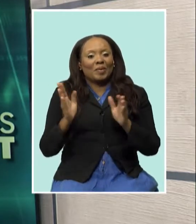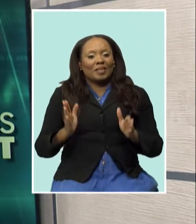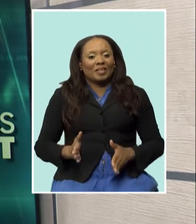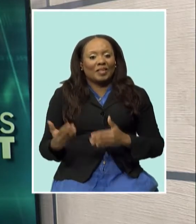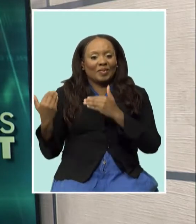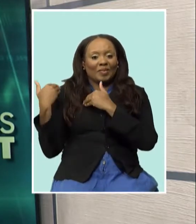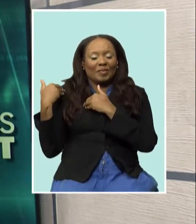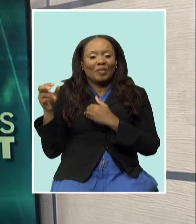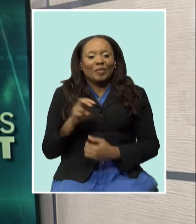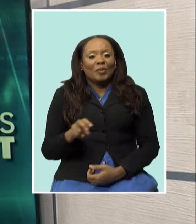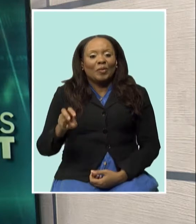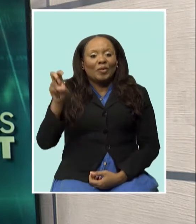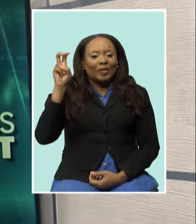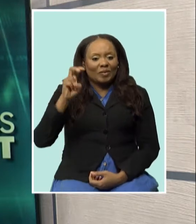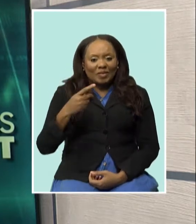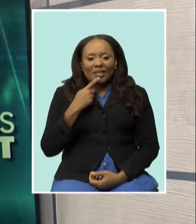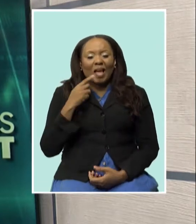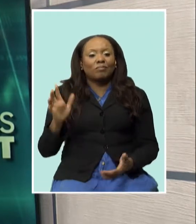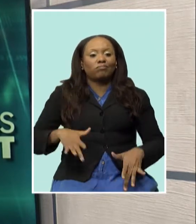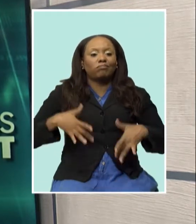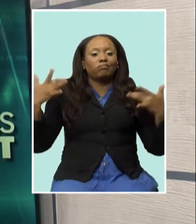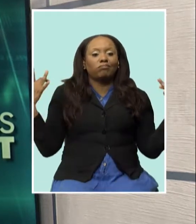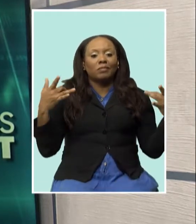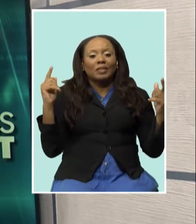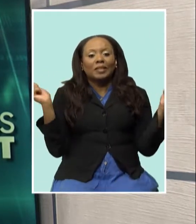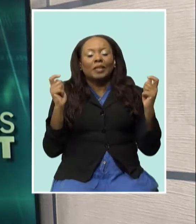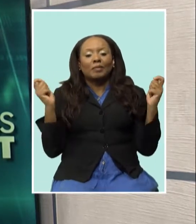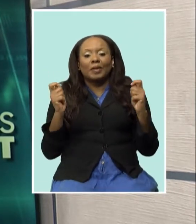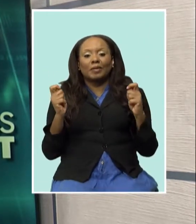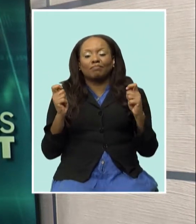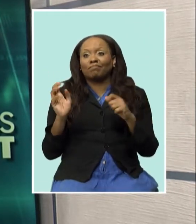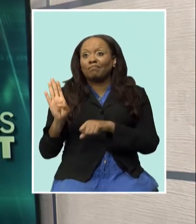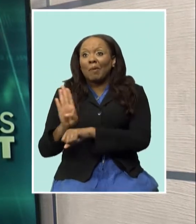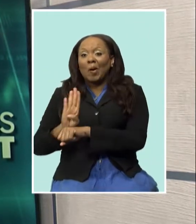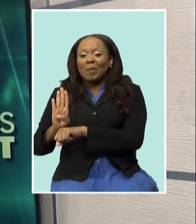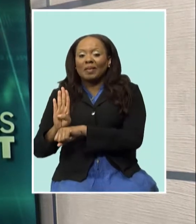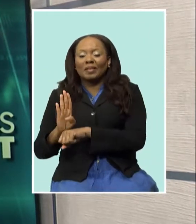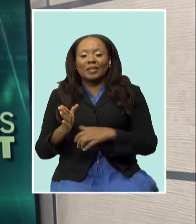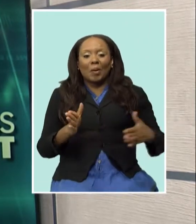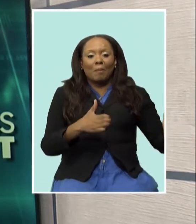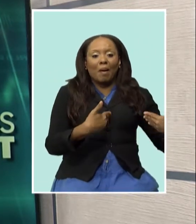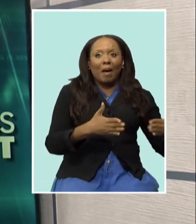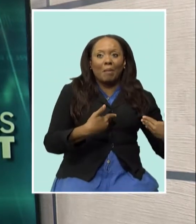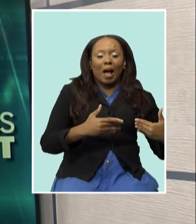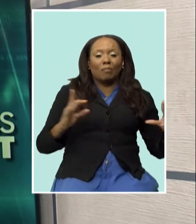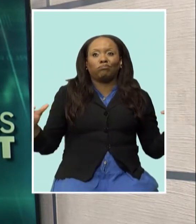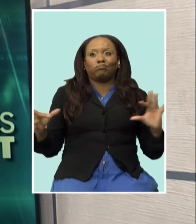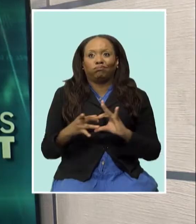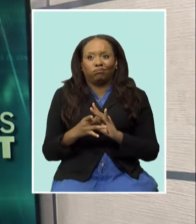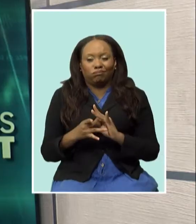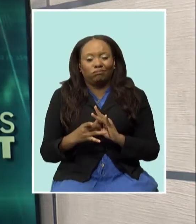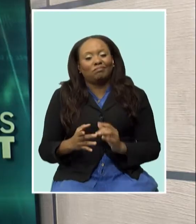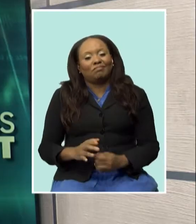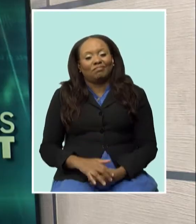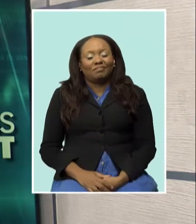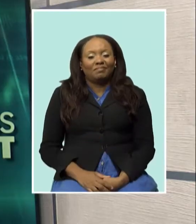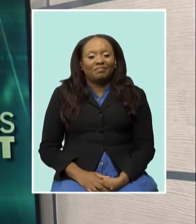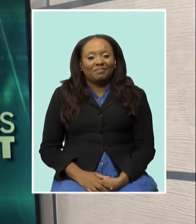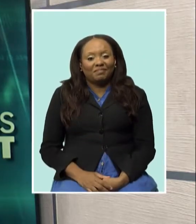Transport, Ian Gooding-Edgell, says the event is to celebrate the cultural linkages that exist between the two